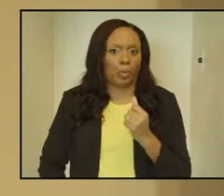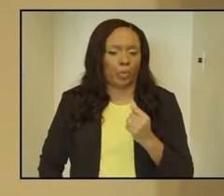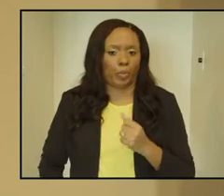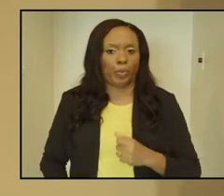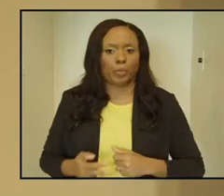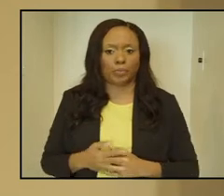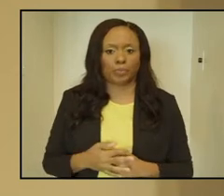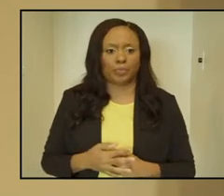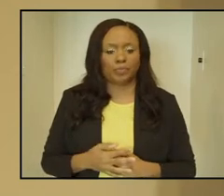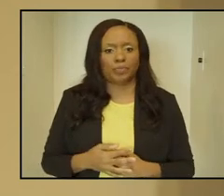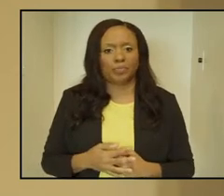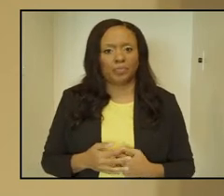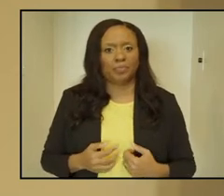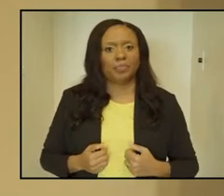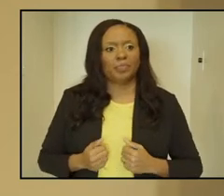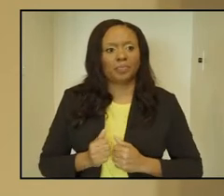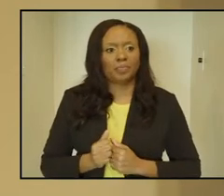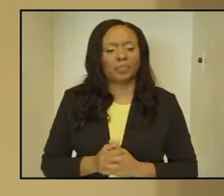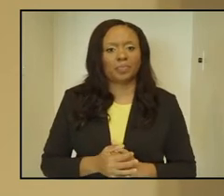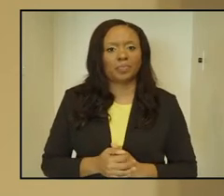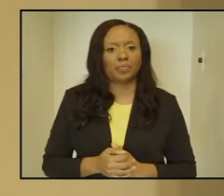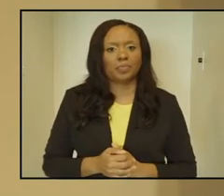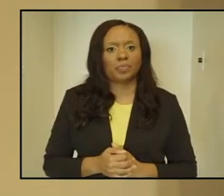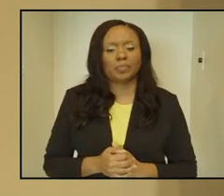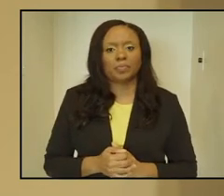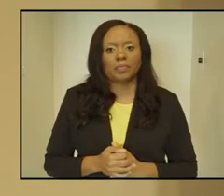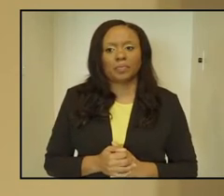We don't know what that